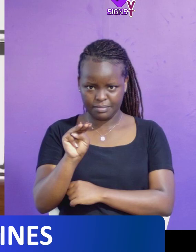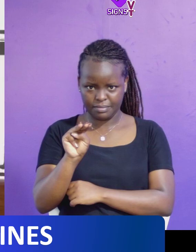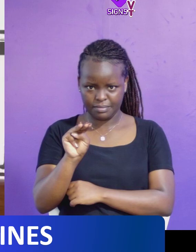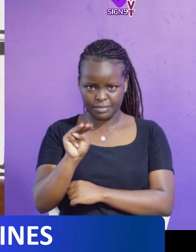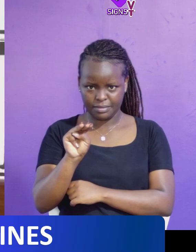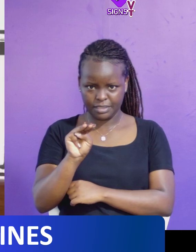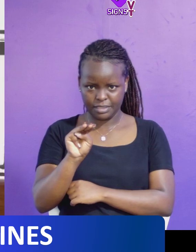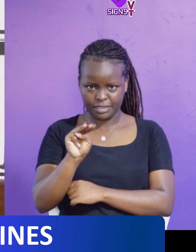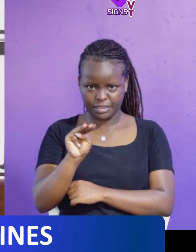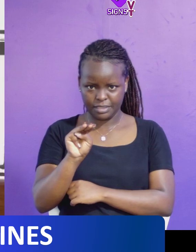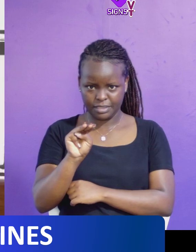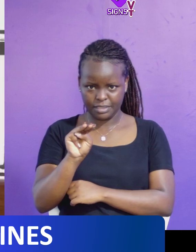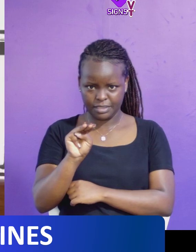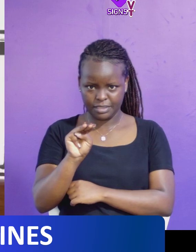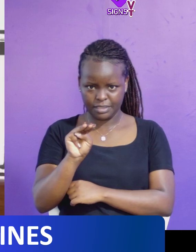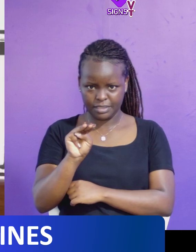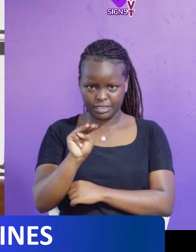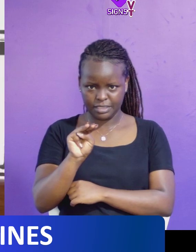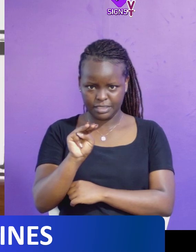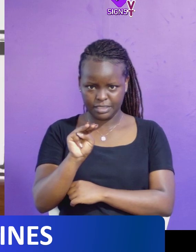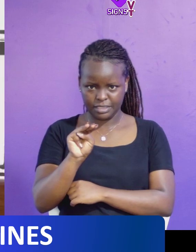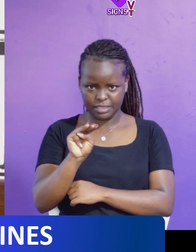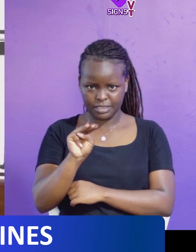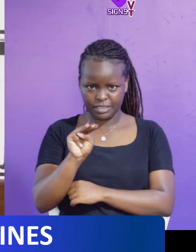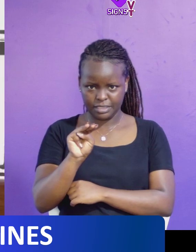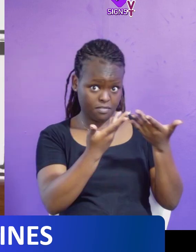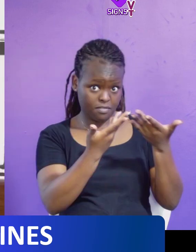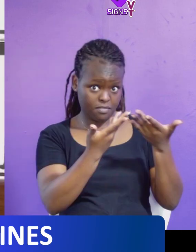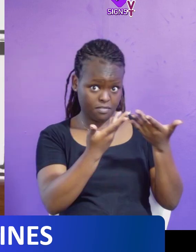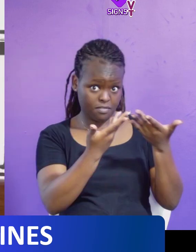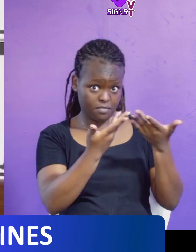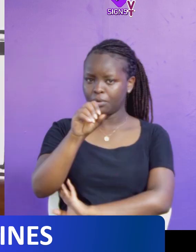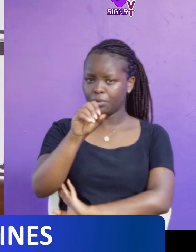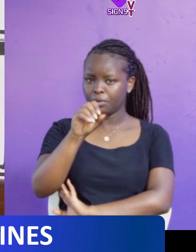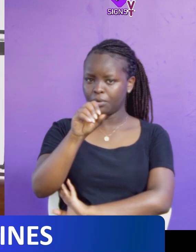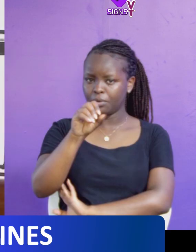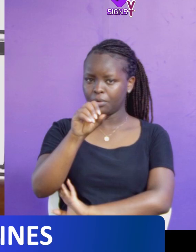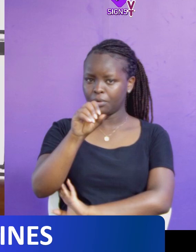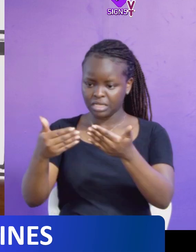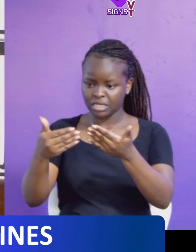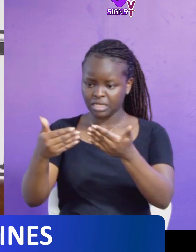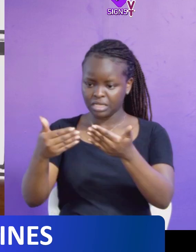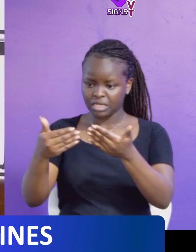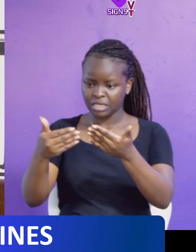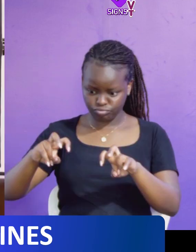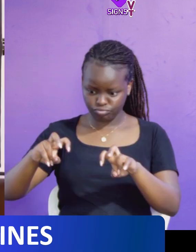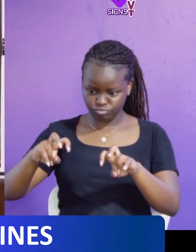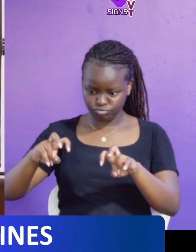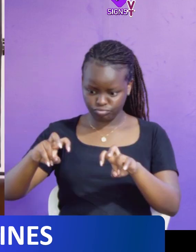the memo form by IPOA, which was not submitted for examination.